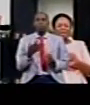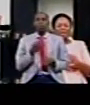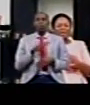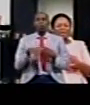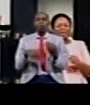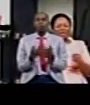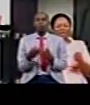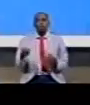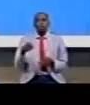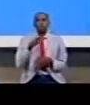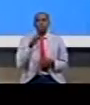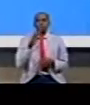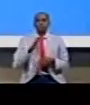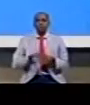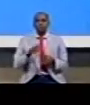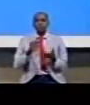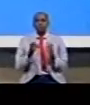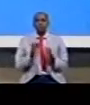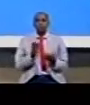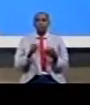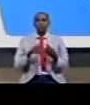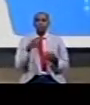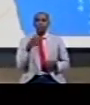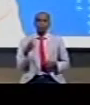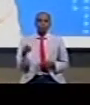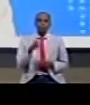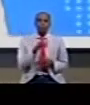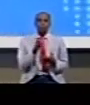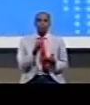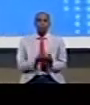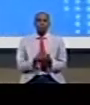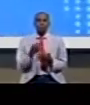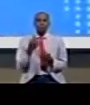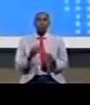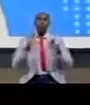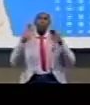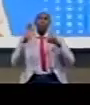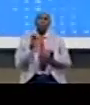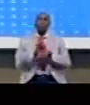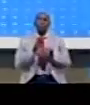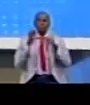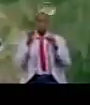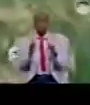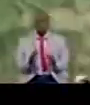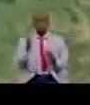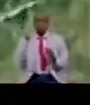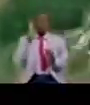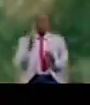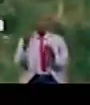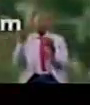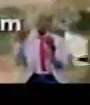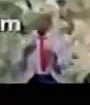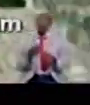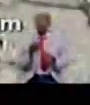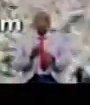a man cleave to his wife. Right. We shall become one. Oh Lord, going on, we pray that any wife that